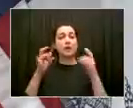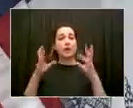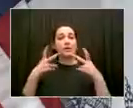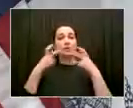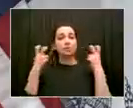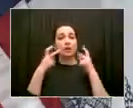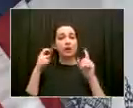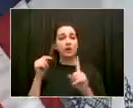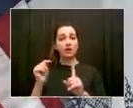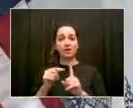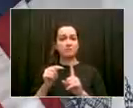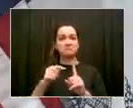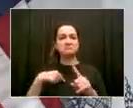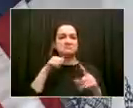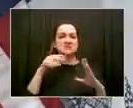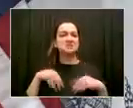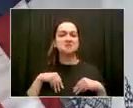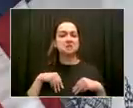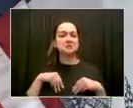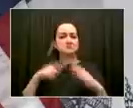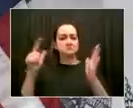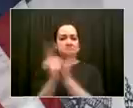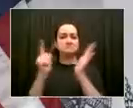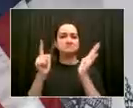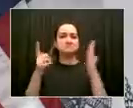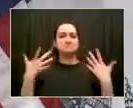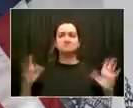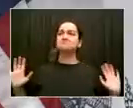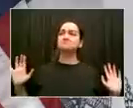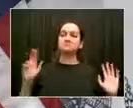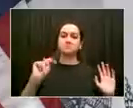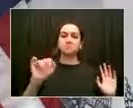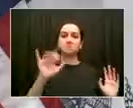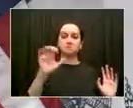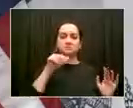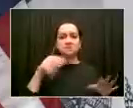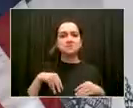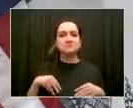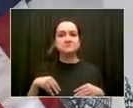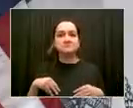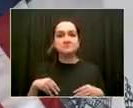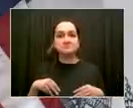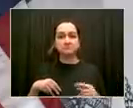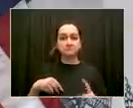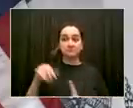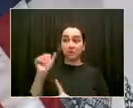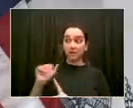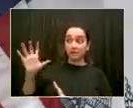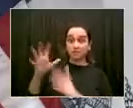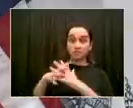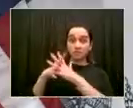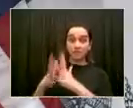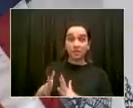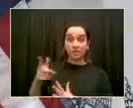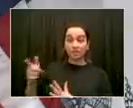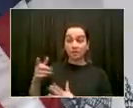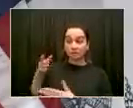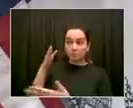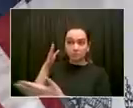to continue in the effort to stop Asian hate. Join us in that effort, and most especially to